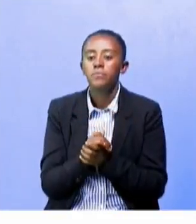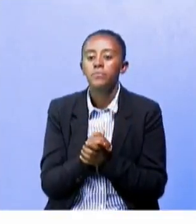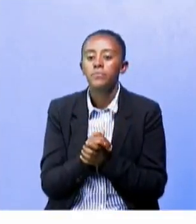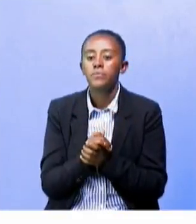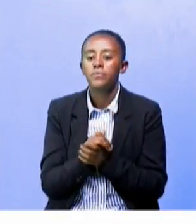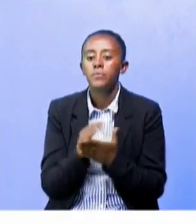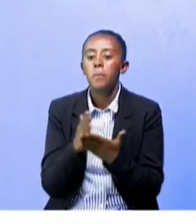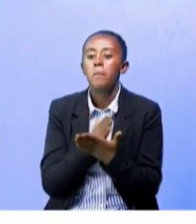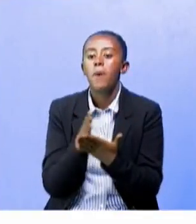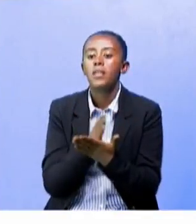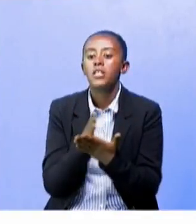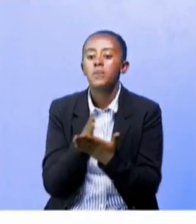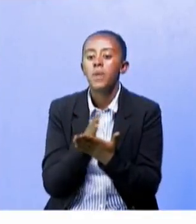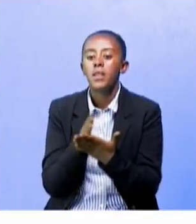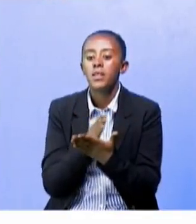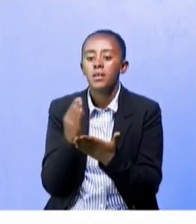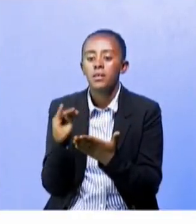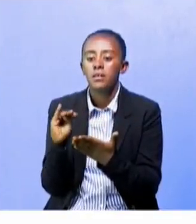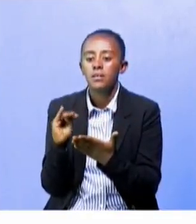participating